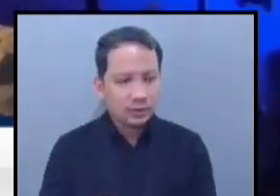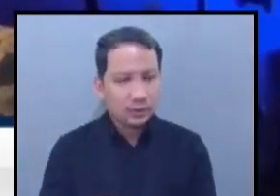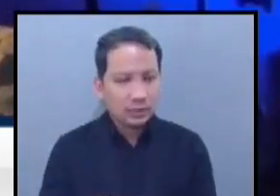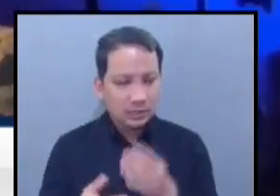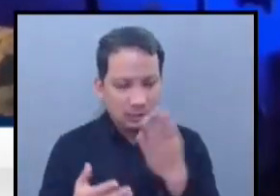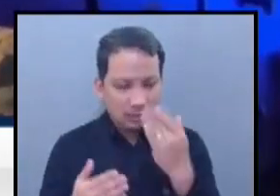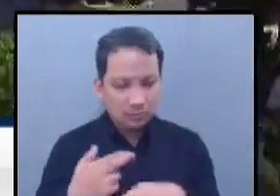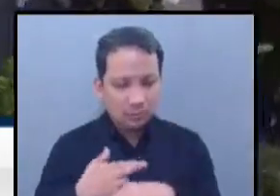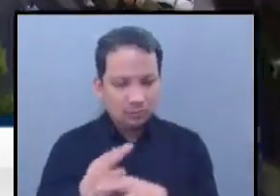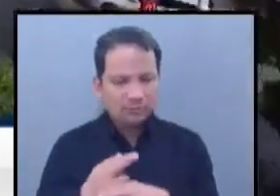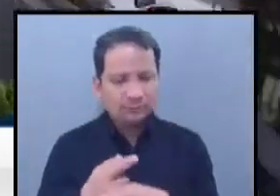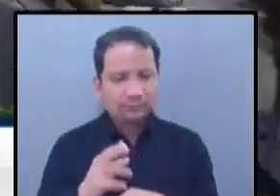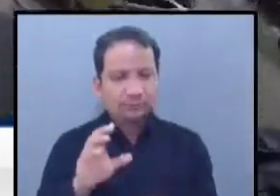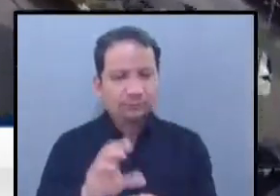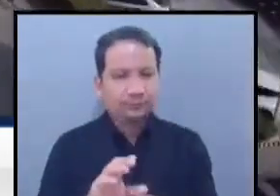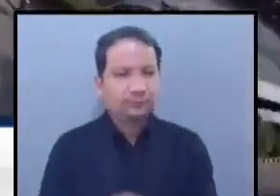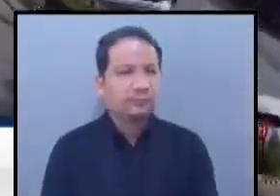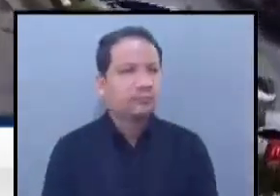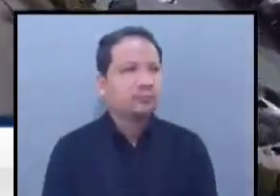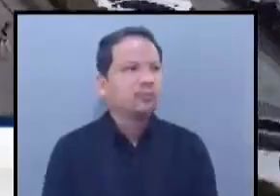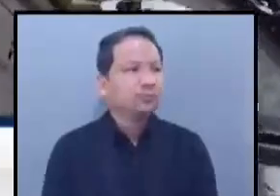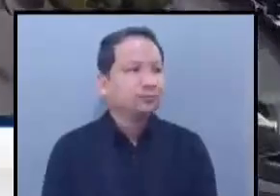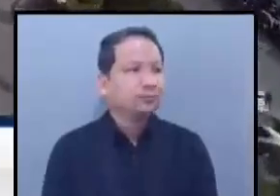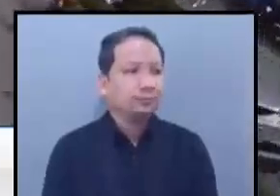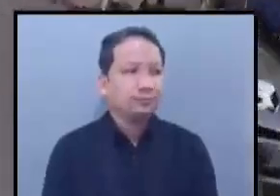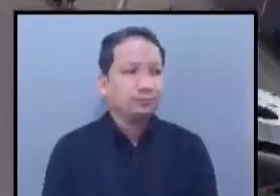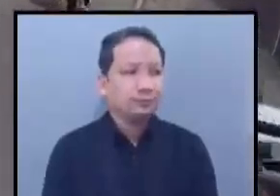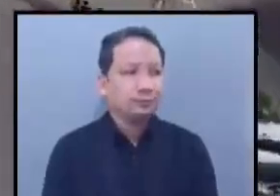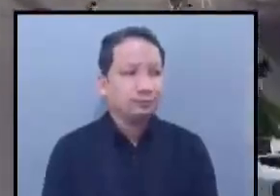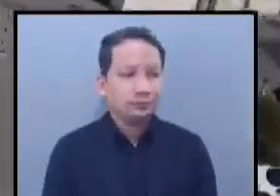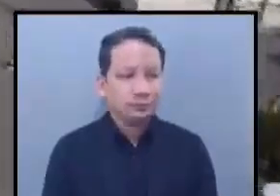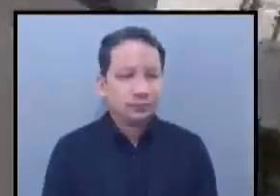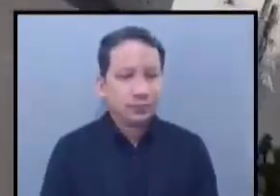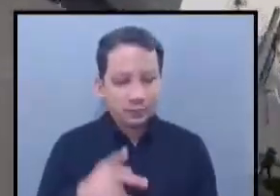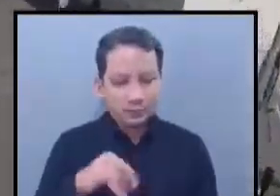the cathedral. Joy Kimuyug, PAA Ilocos Sur, para sa Bayan.